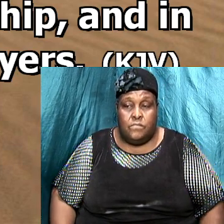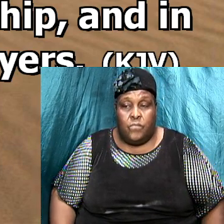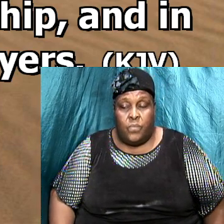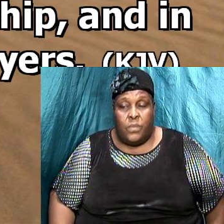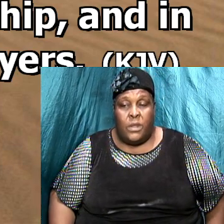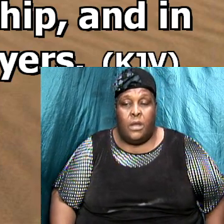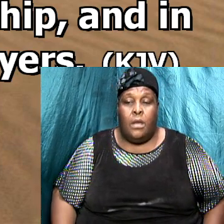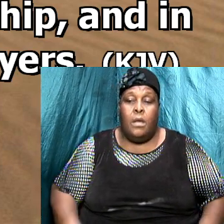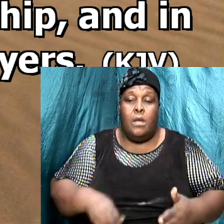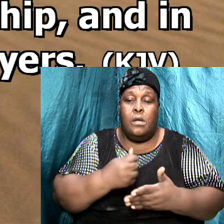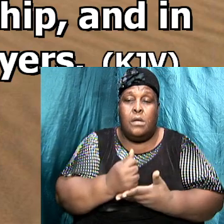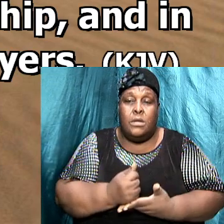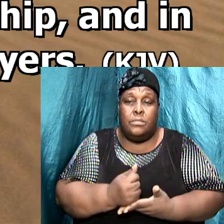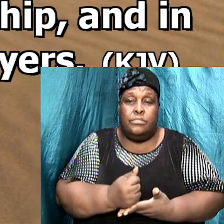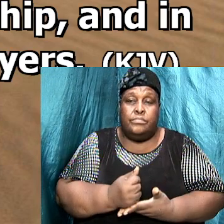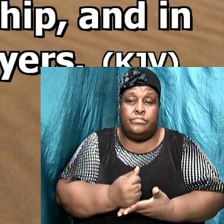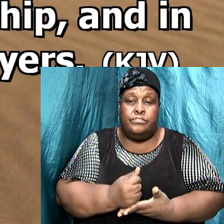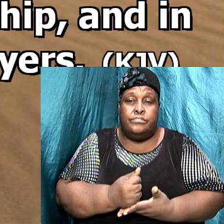Amen.